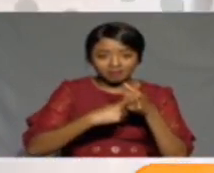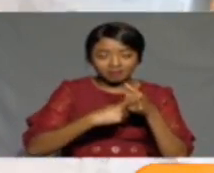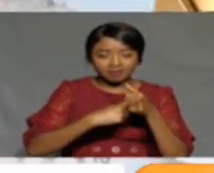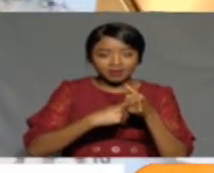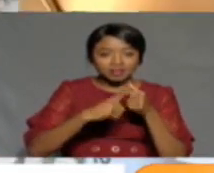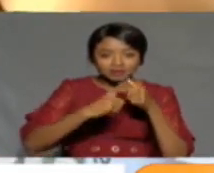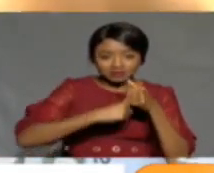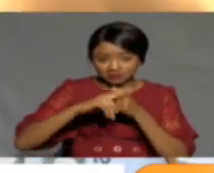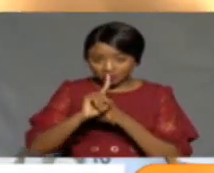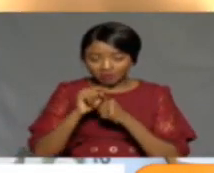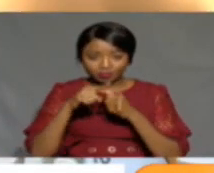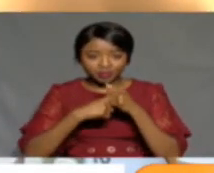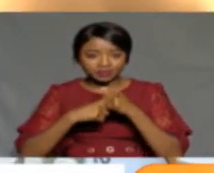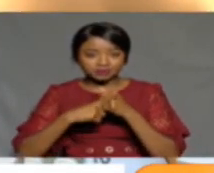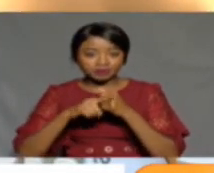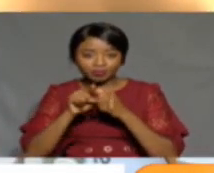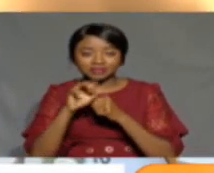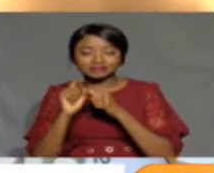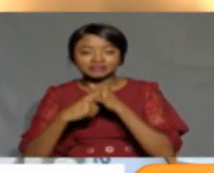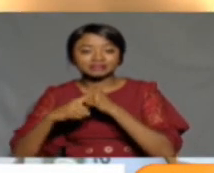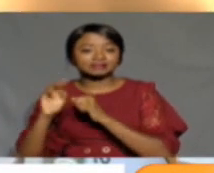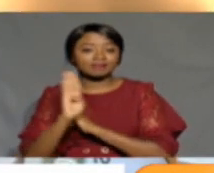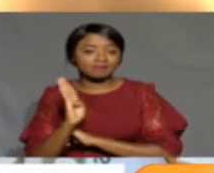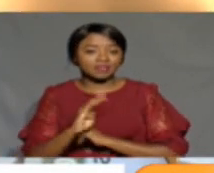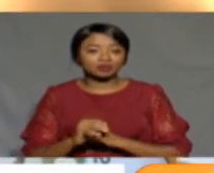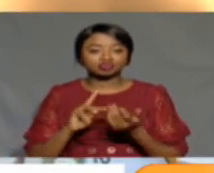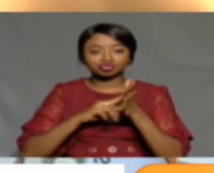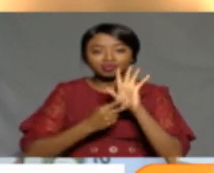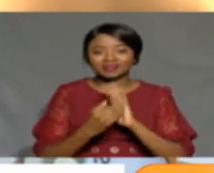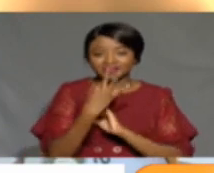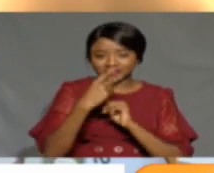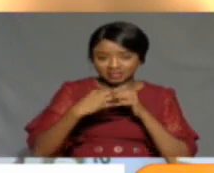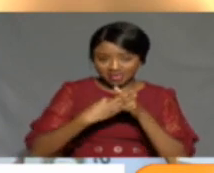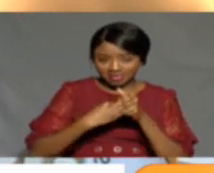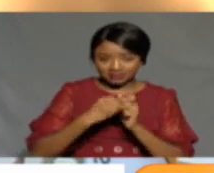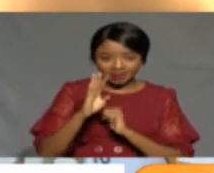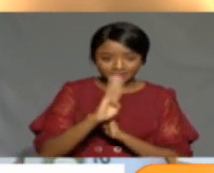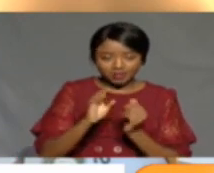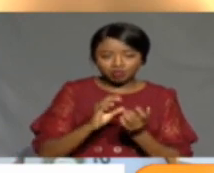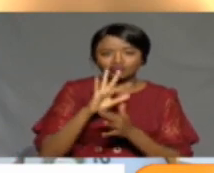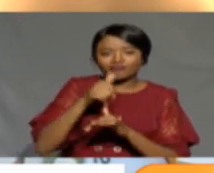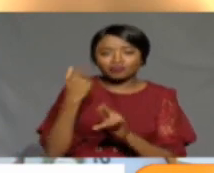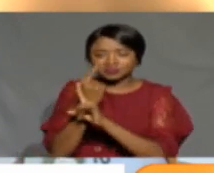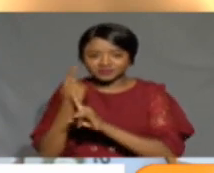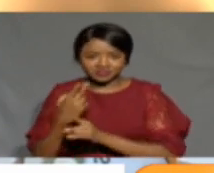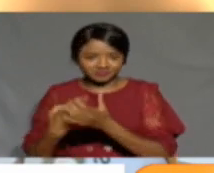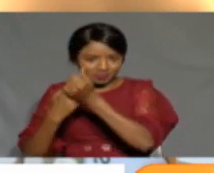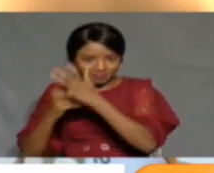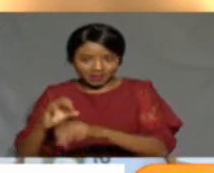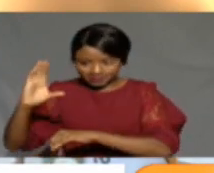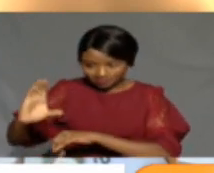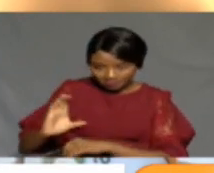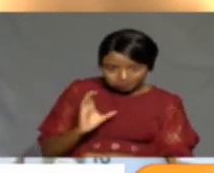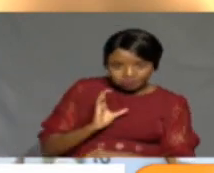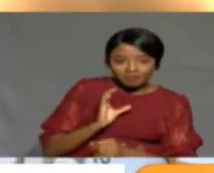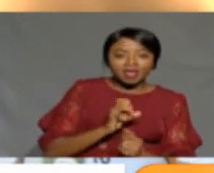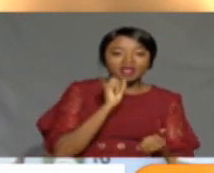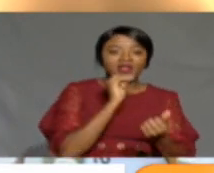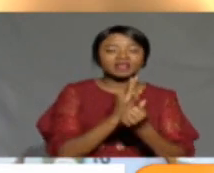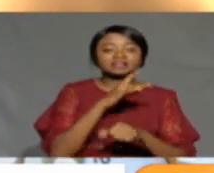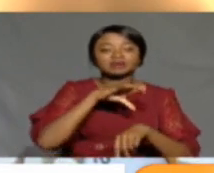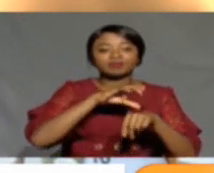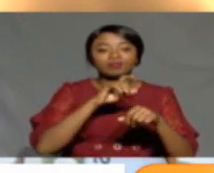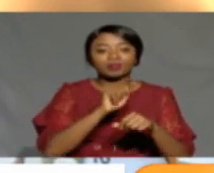of the extra allocations to counties include 38 billion shillings in grants from development partners, 13.9 billion shillings from the